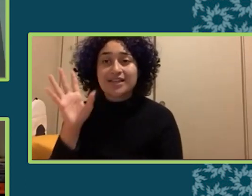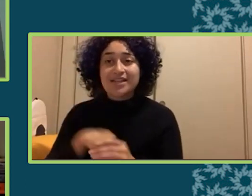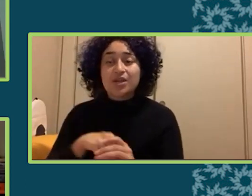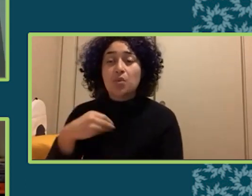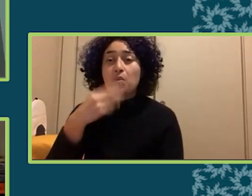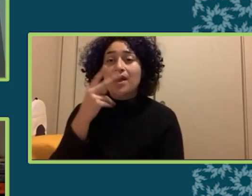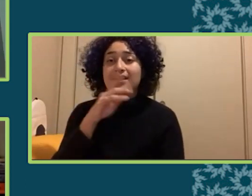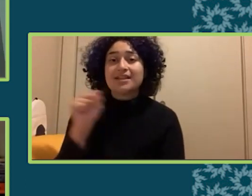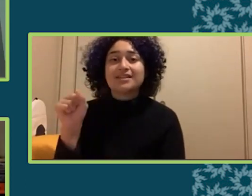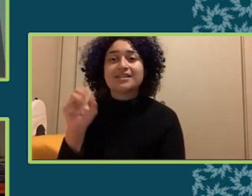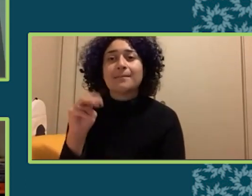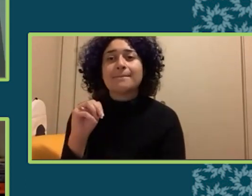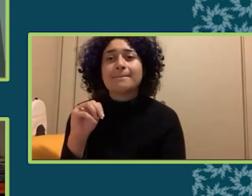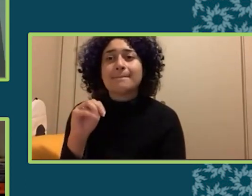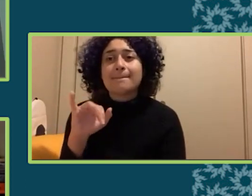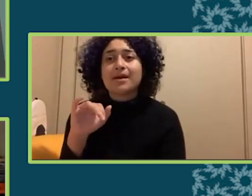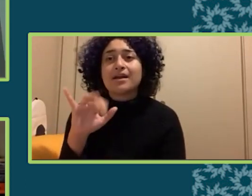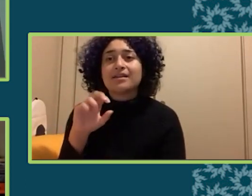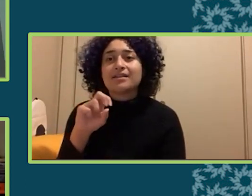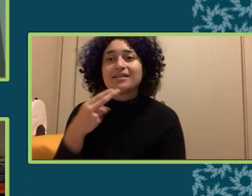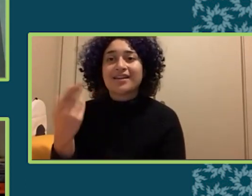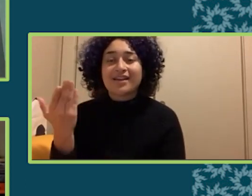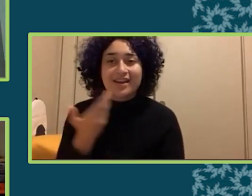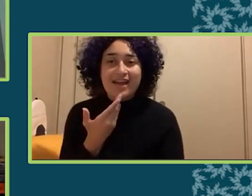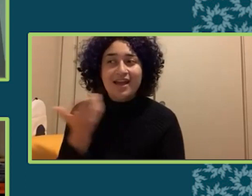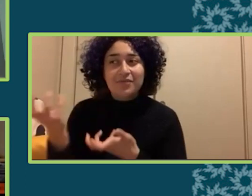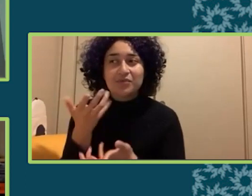spoken. Maya, I'm so happy you decided to come.